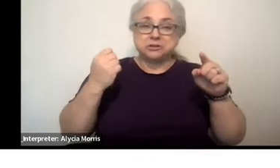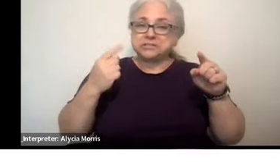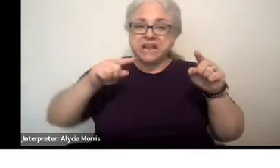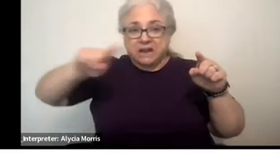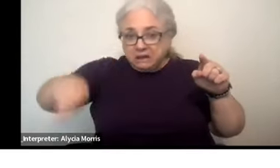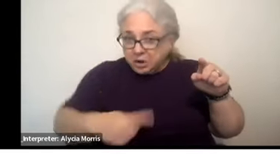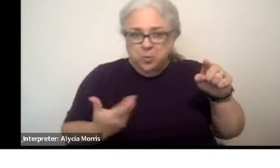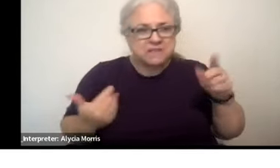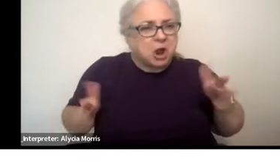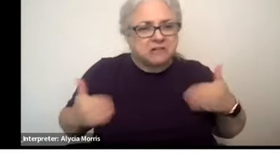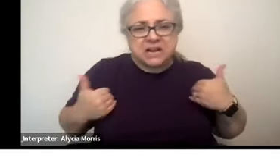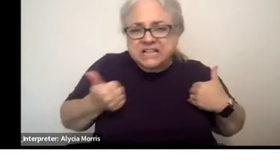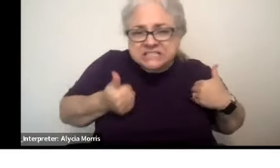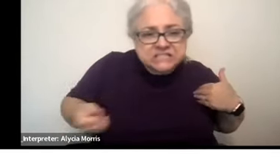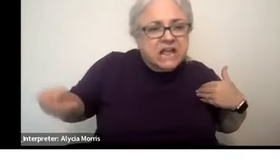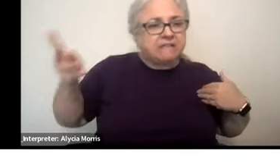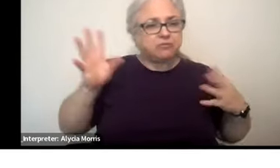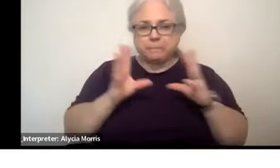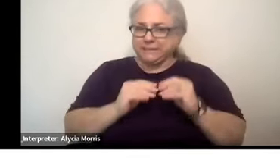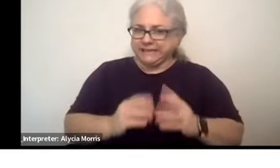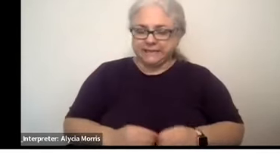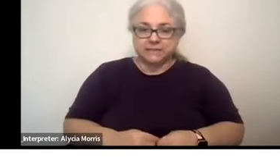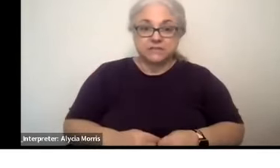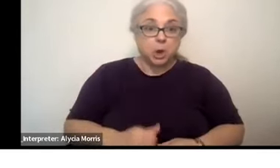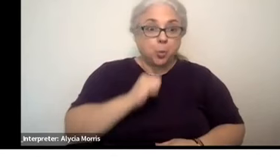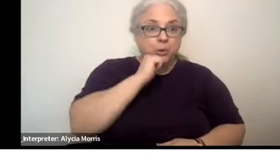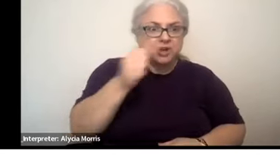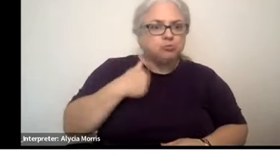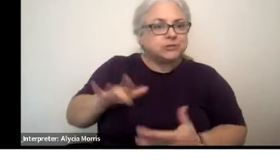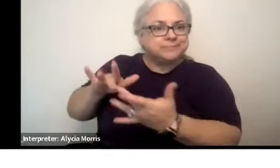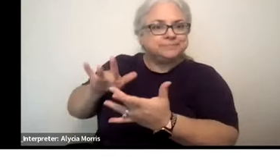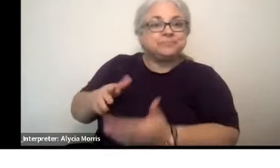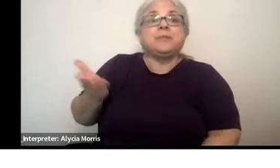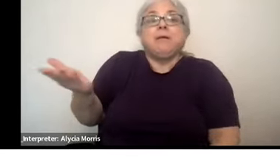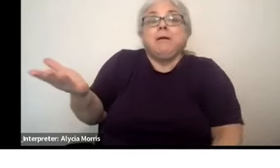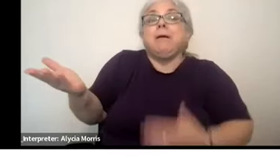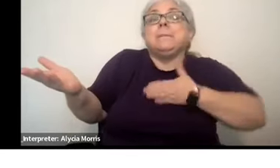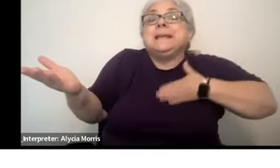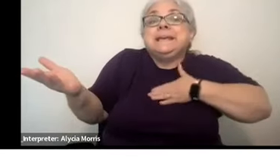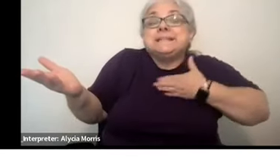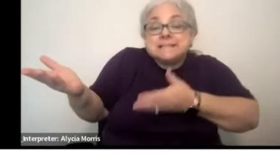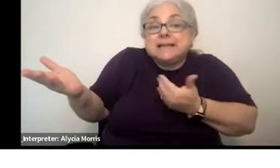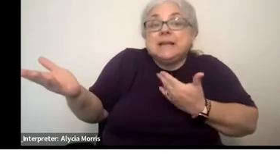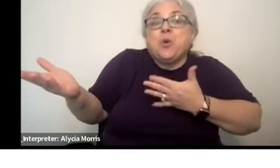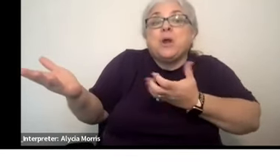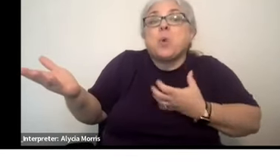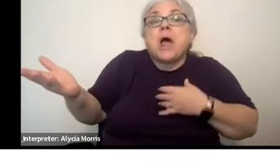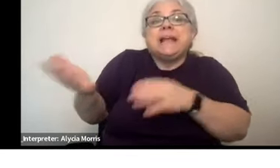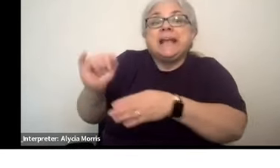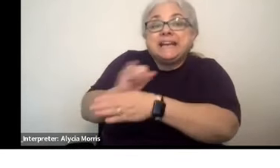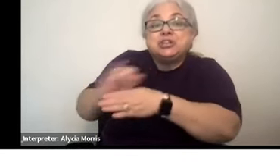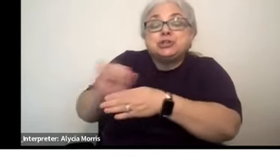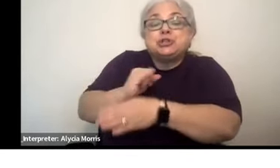these folks. We do not go to them with our hands out saying, we want you to do internships. We want you to do